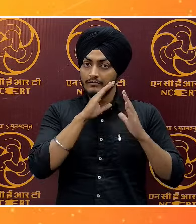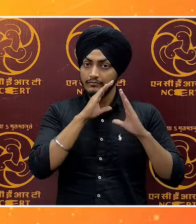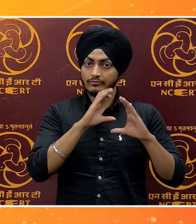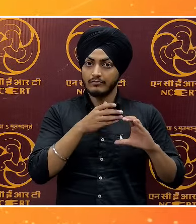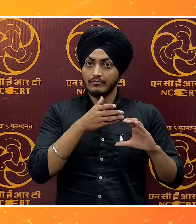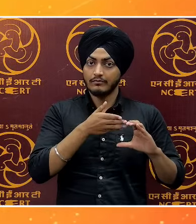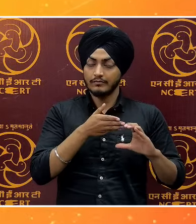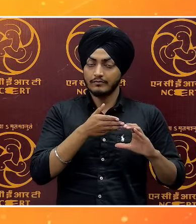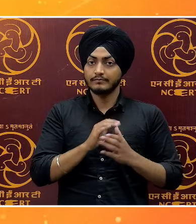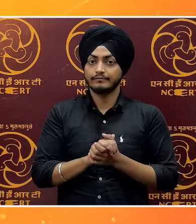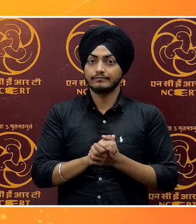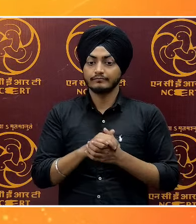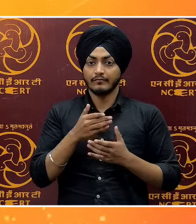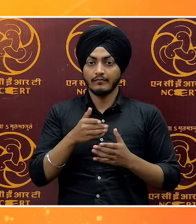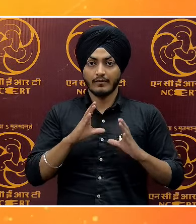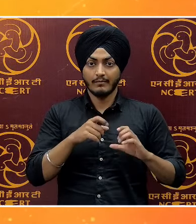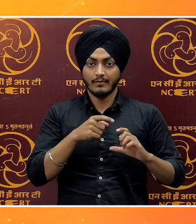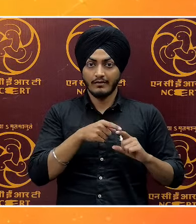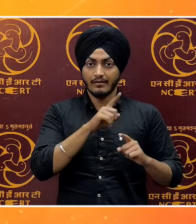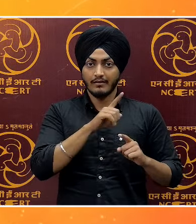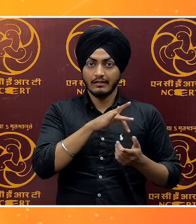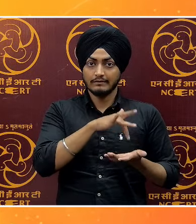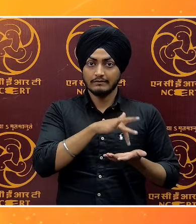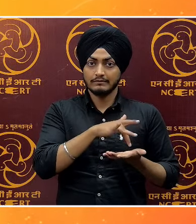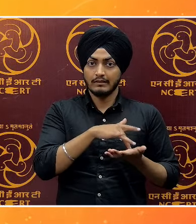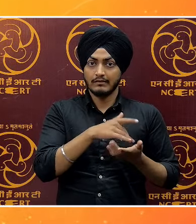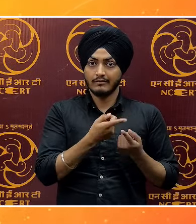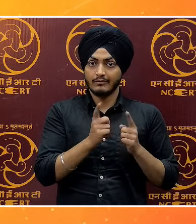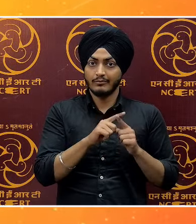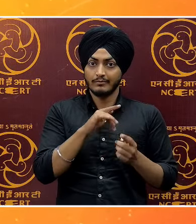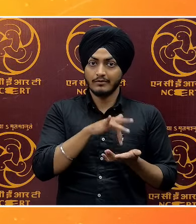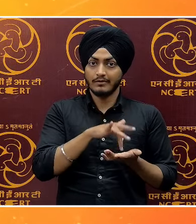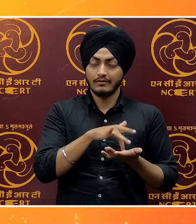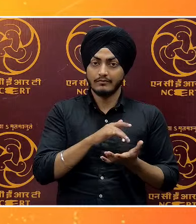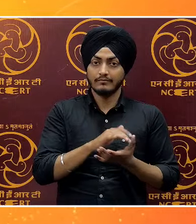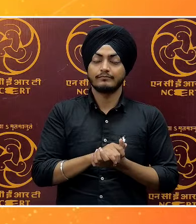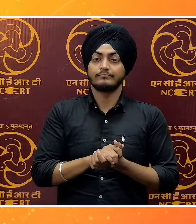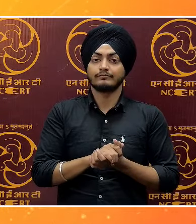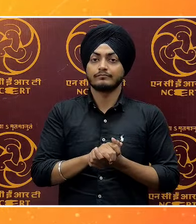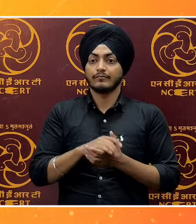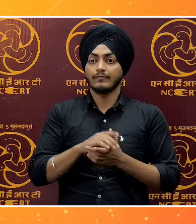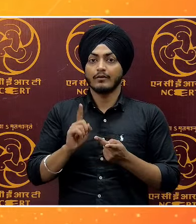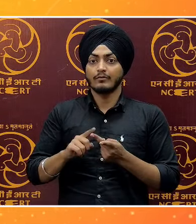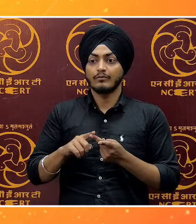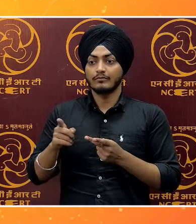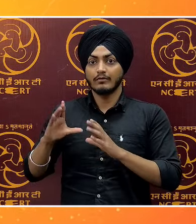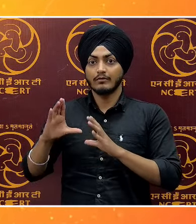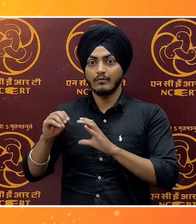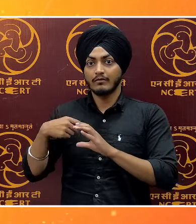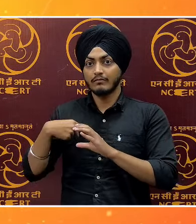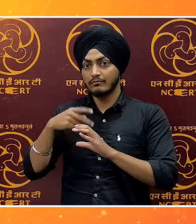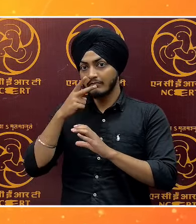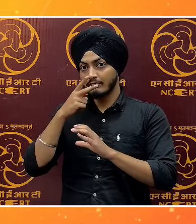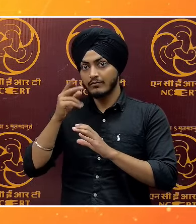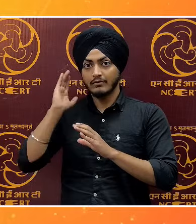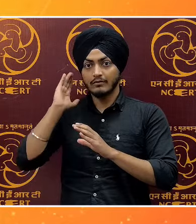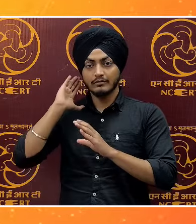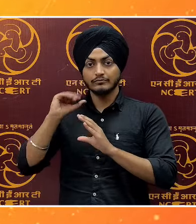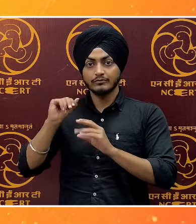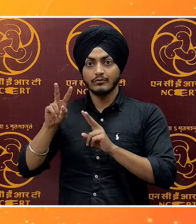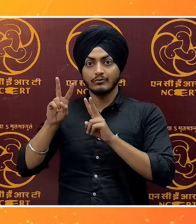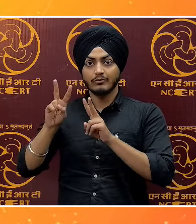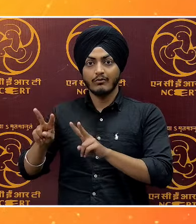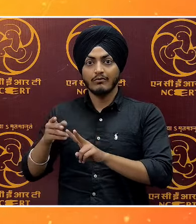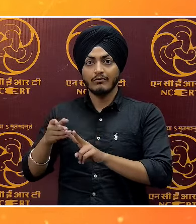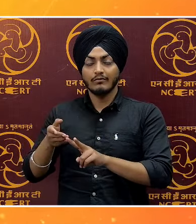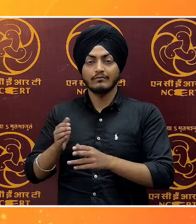bedroom. There is a bed at the center of the room. On the bed, there are 2 pillows heading towards the head of